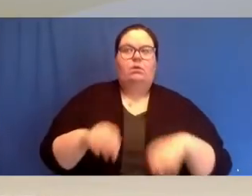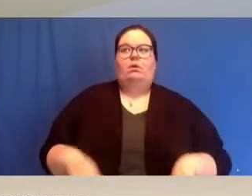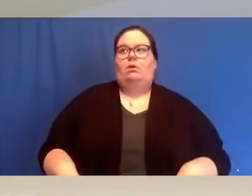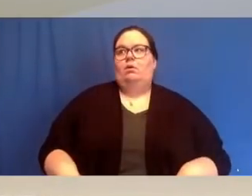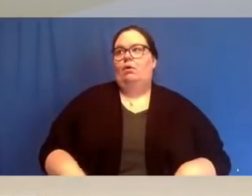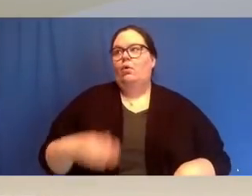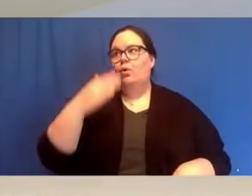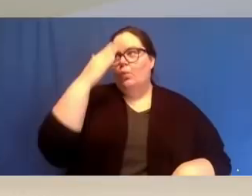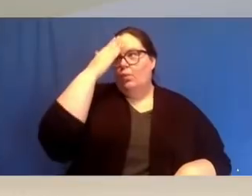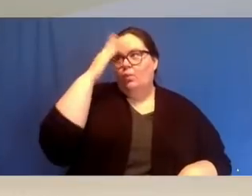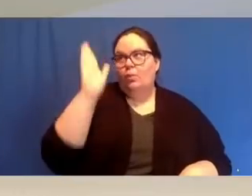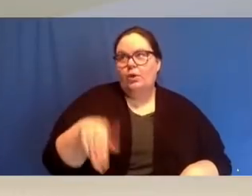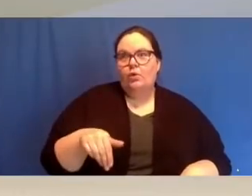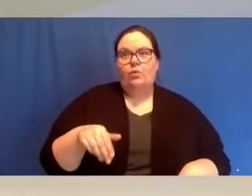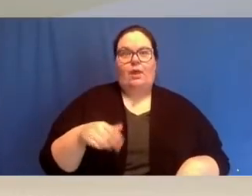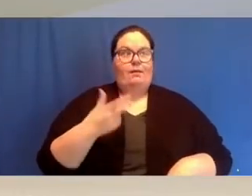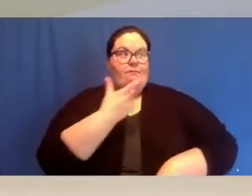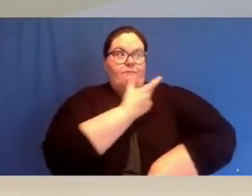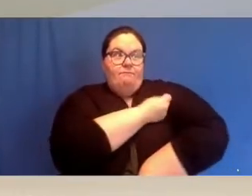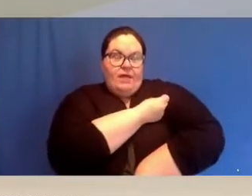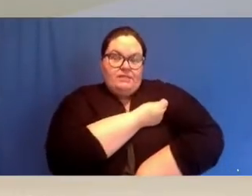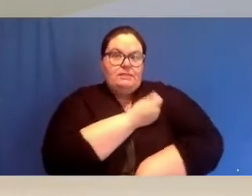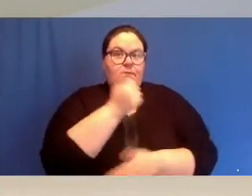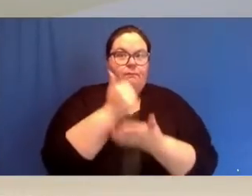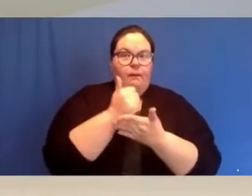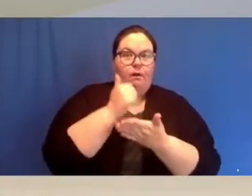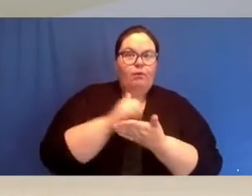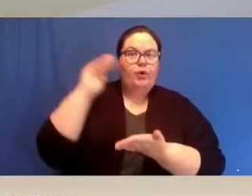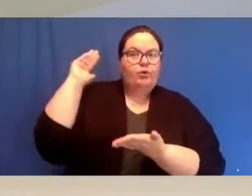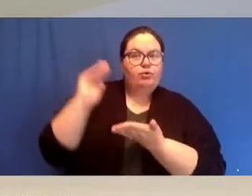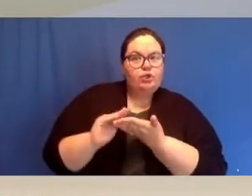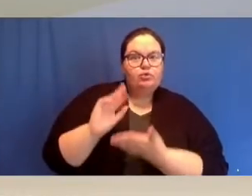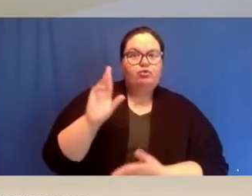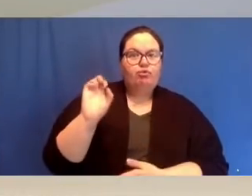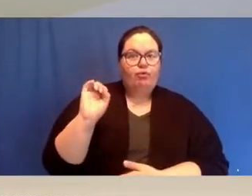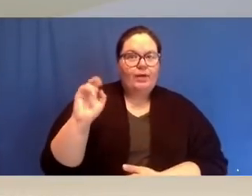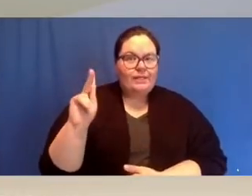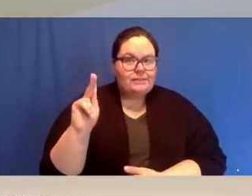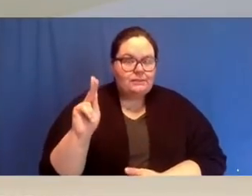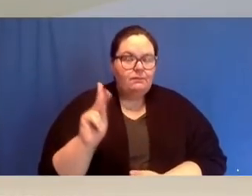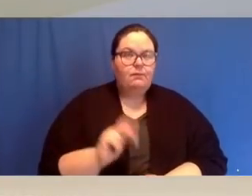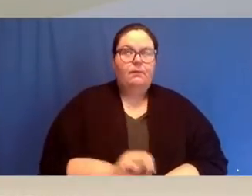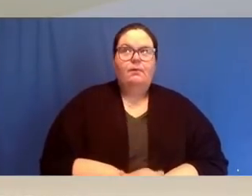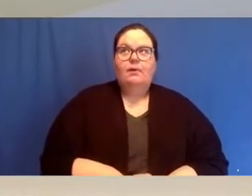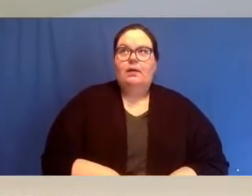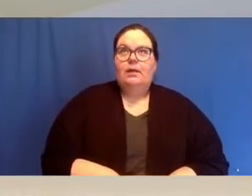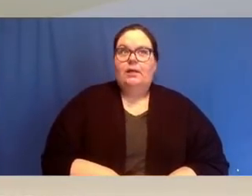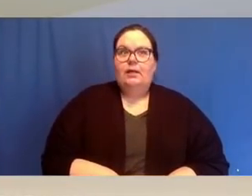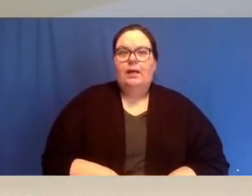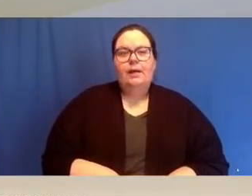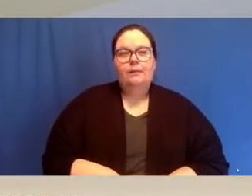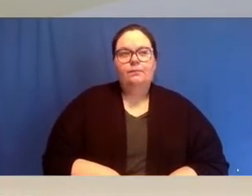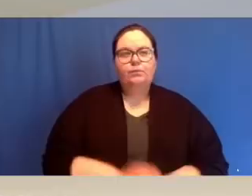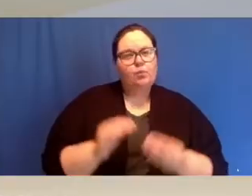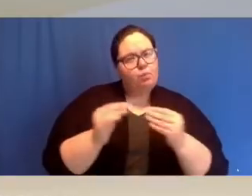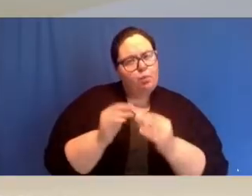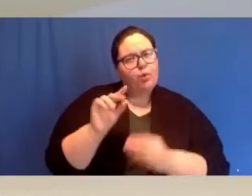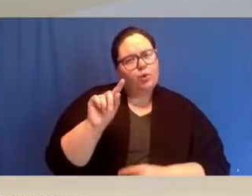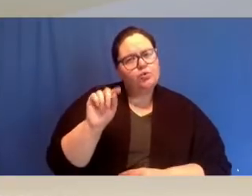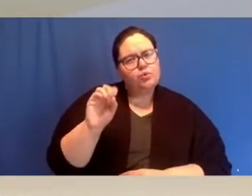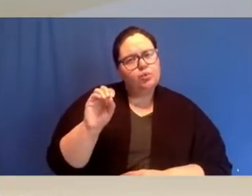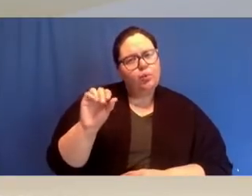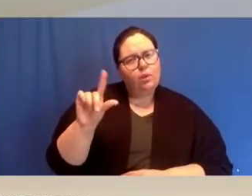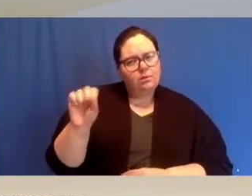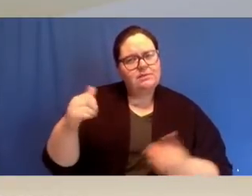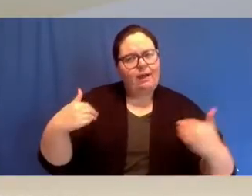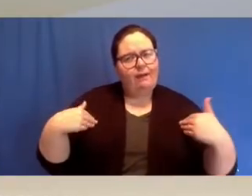that we have more people vaccinated, which decreases the risk. So we have more tools.